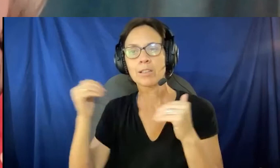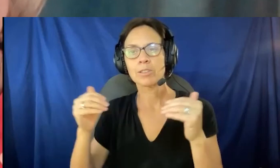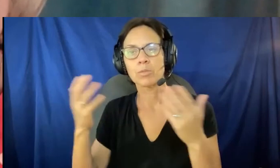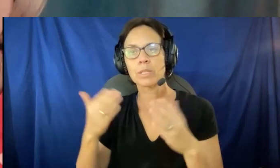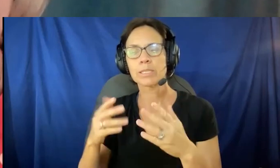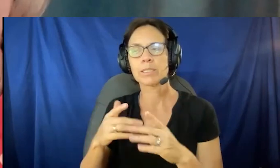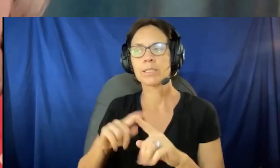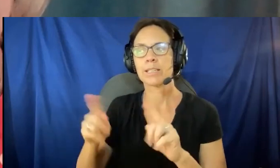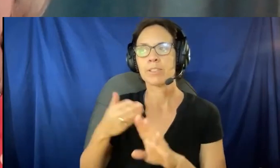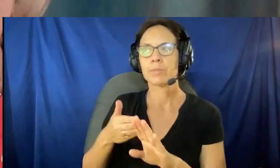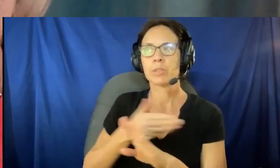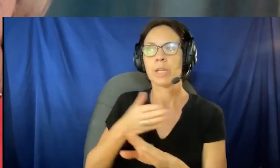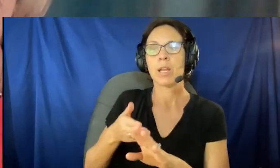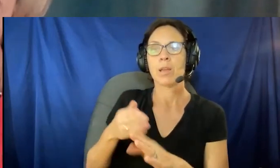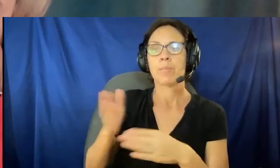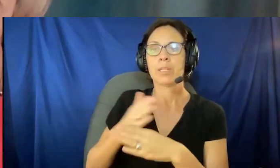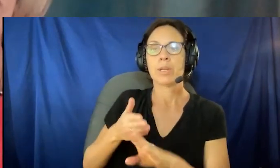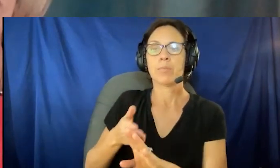and Pathways to Employment?